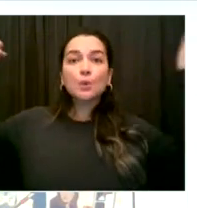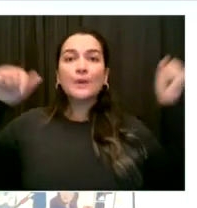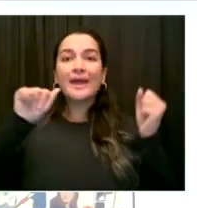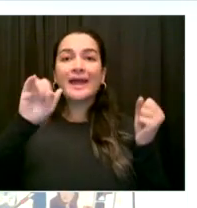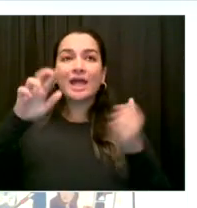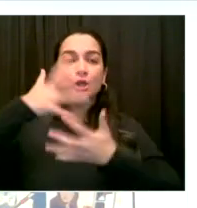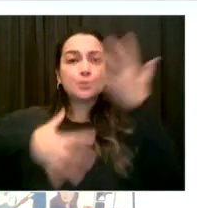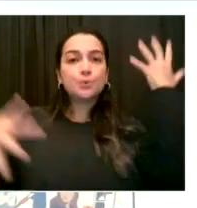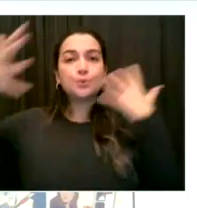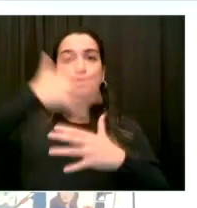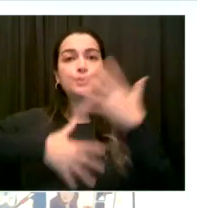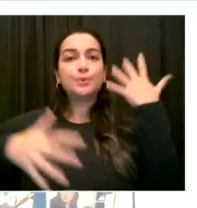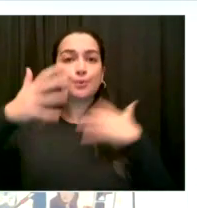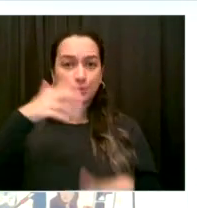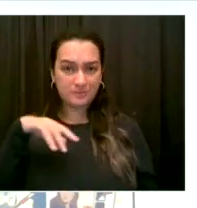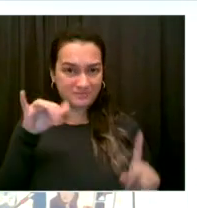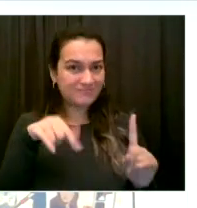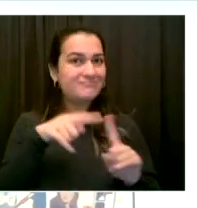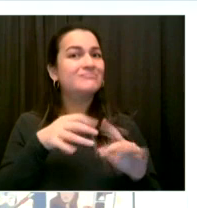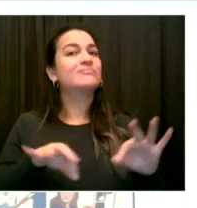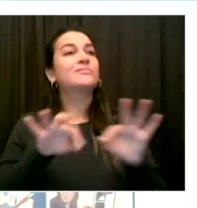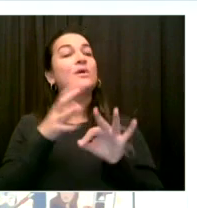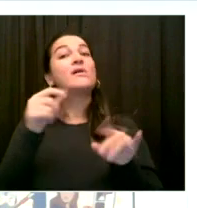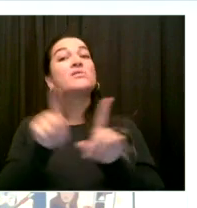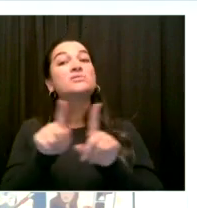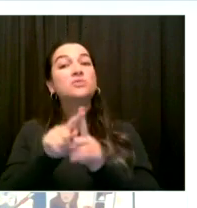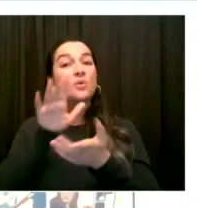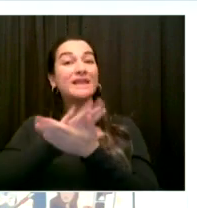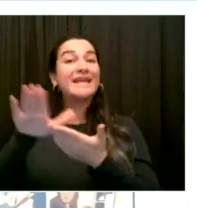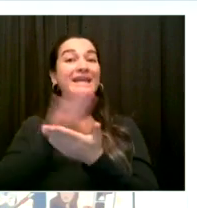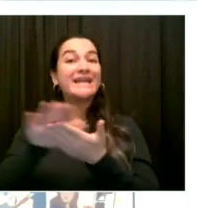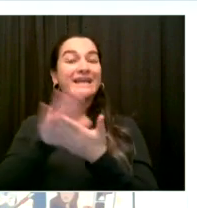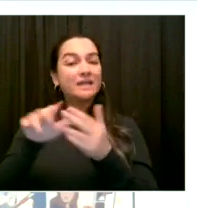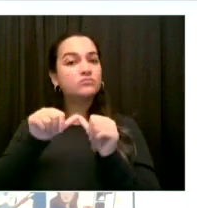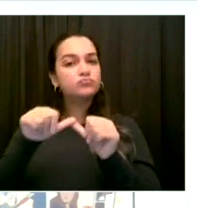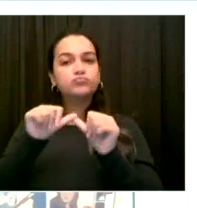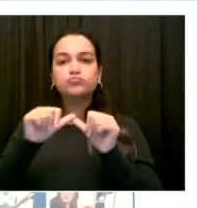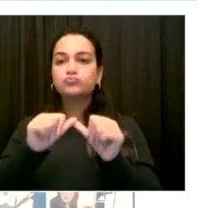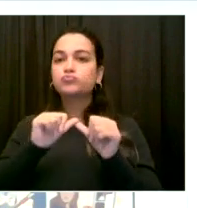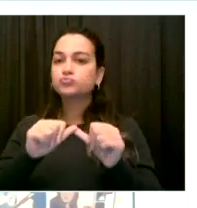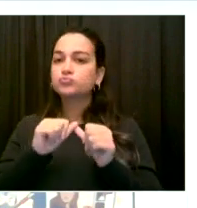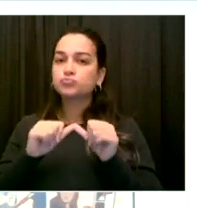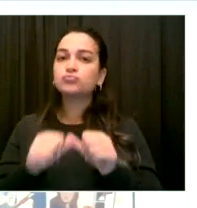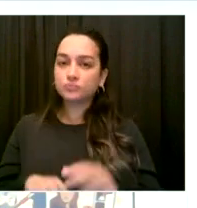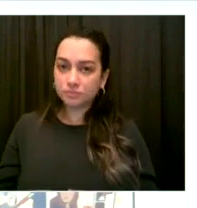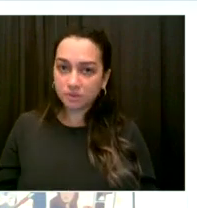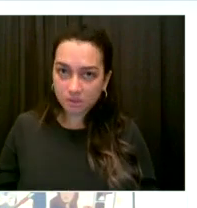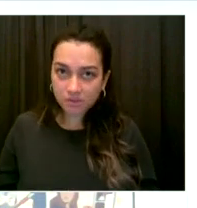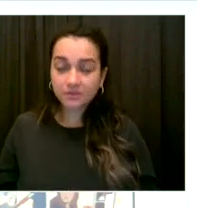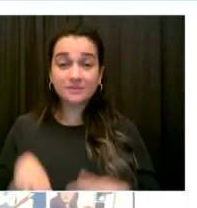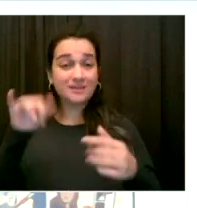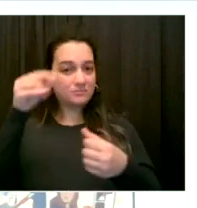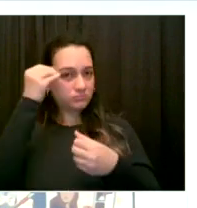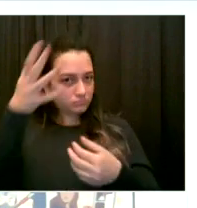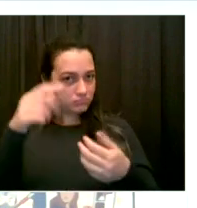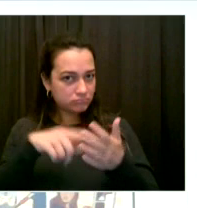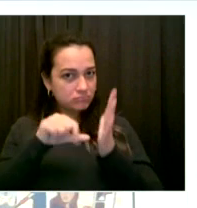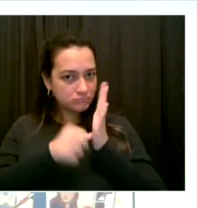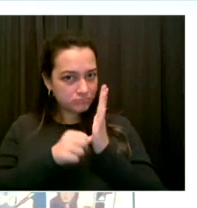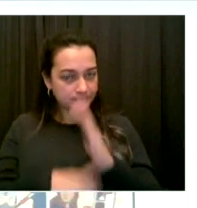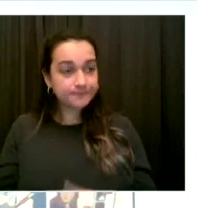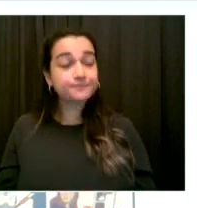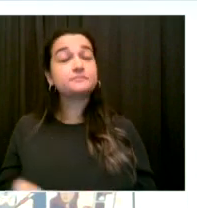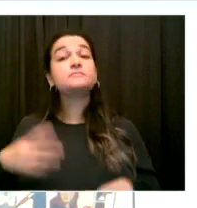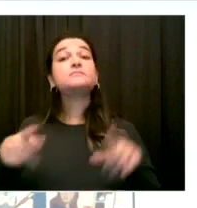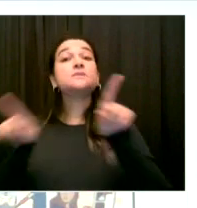their hands clean, and then frequent testing as something that we were able to layer on over the last